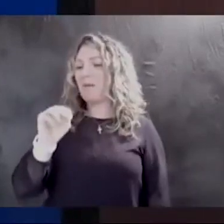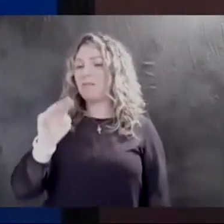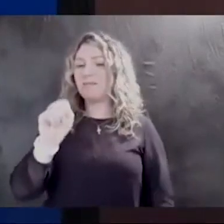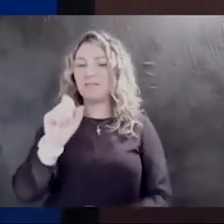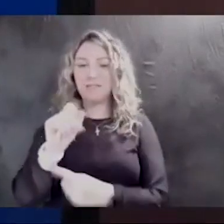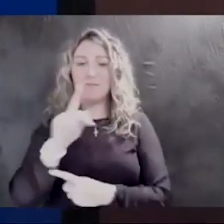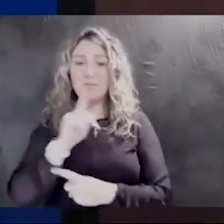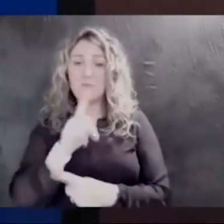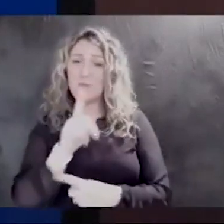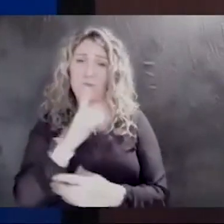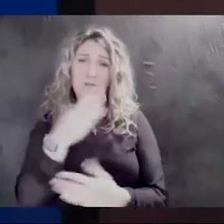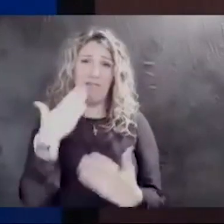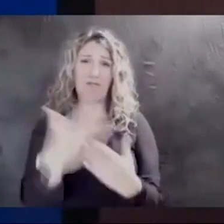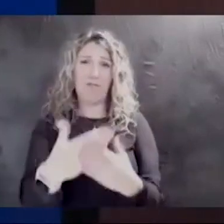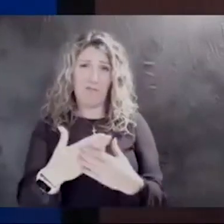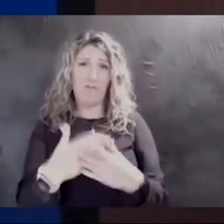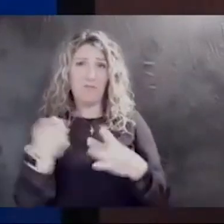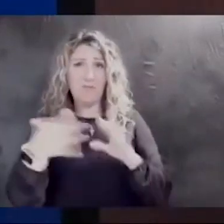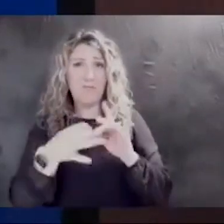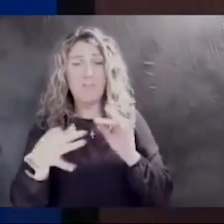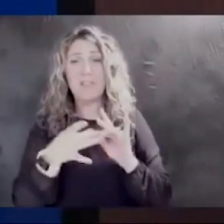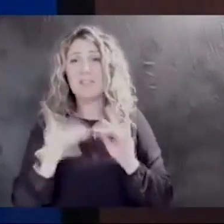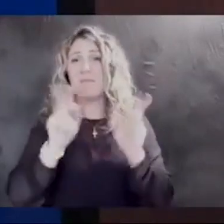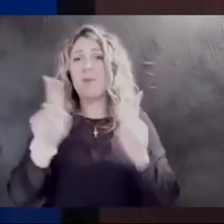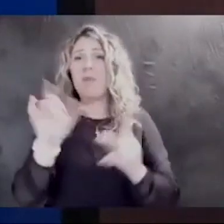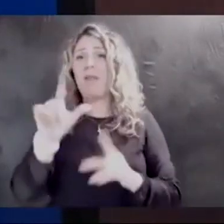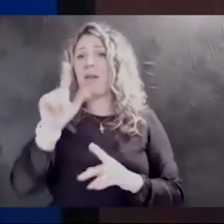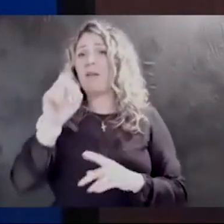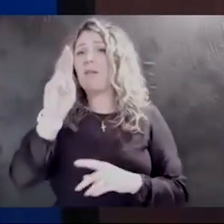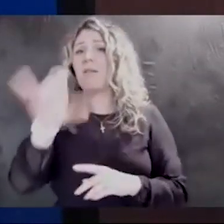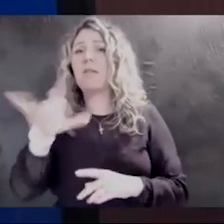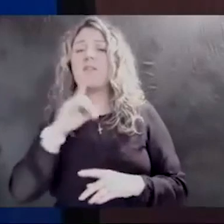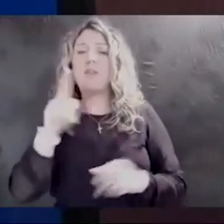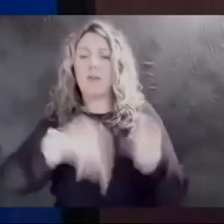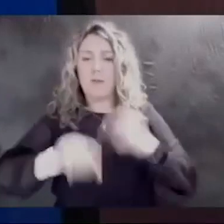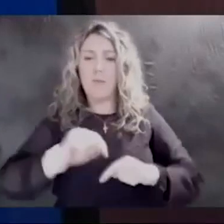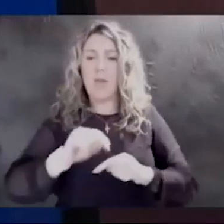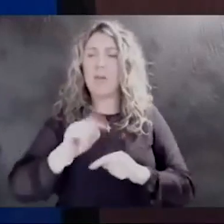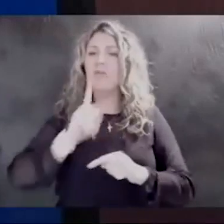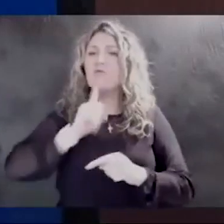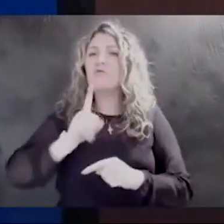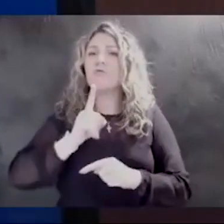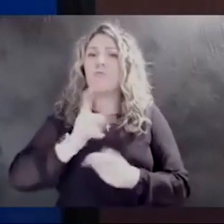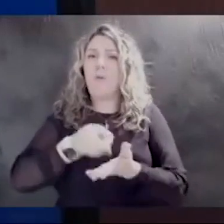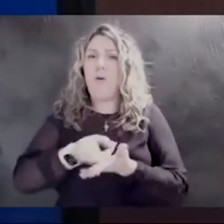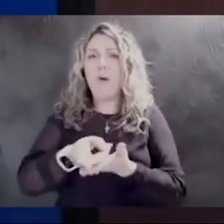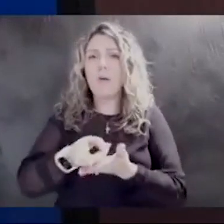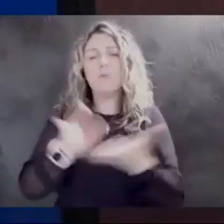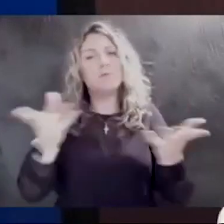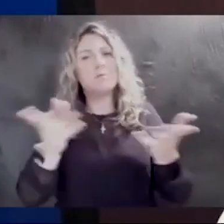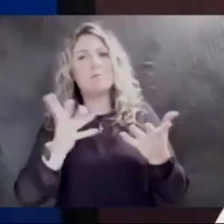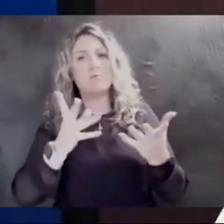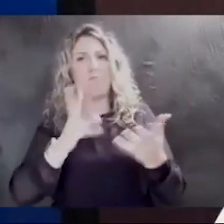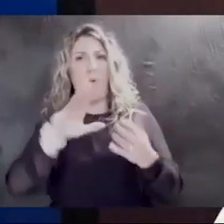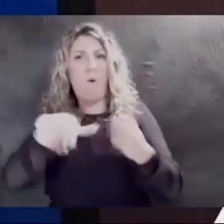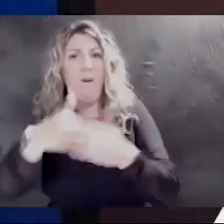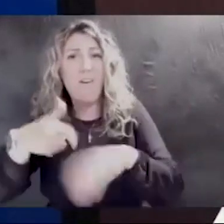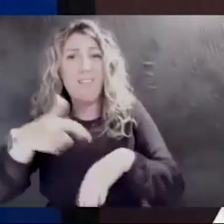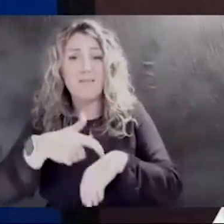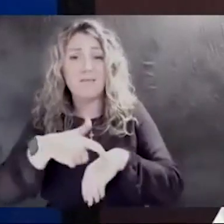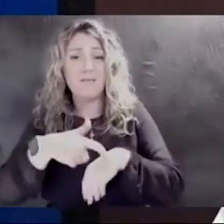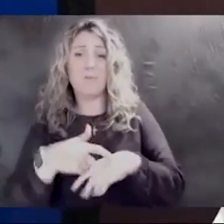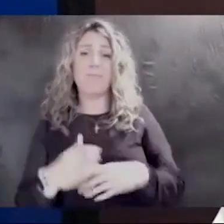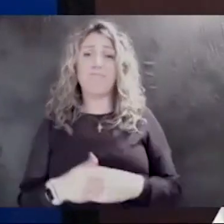I think it's people like Larry who help bring us home back to truth and honesty all the time. And it's that keeps